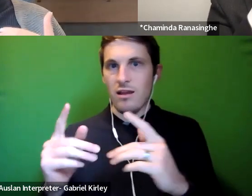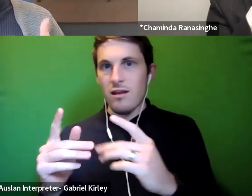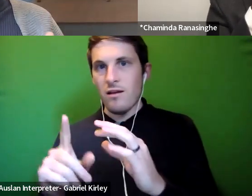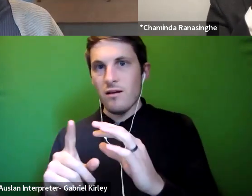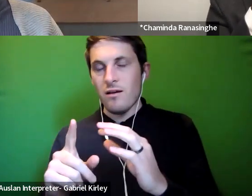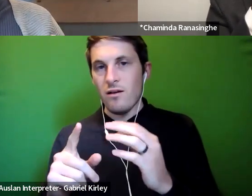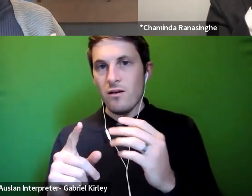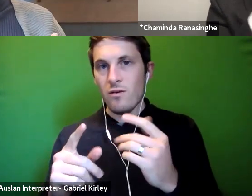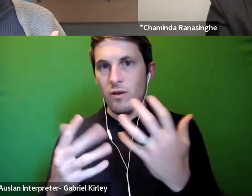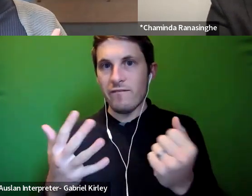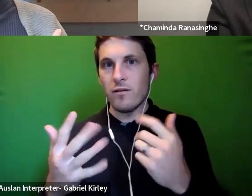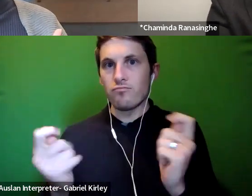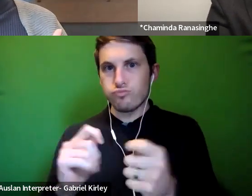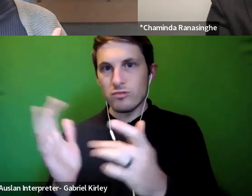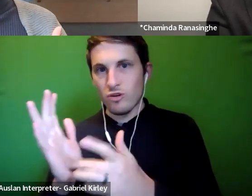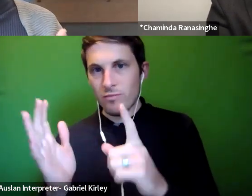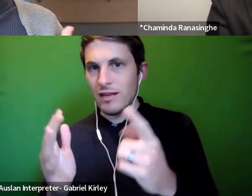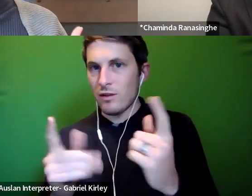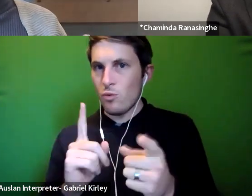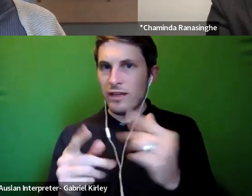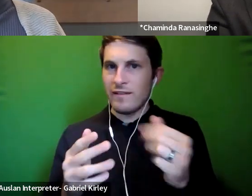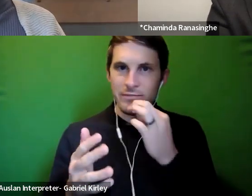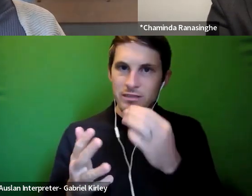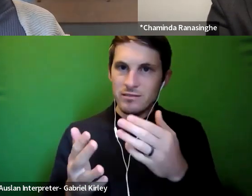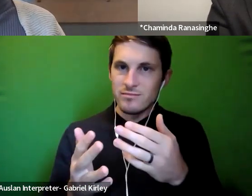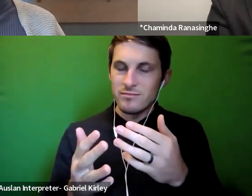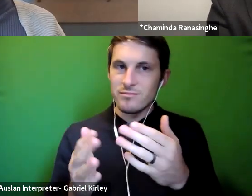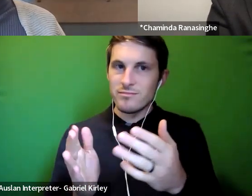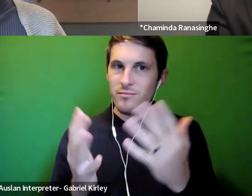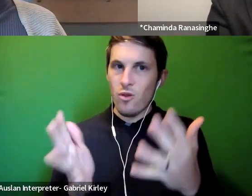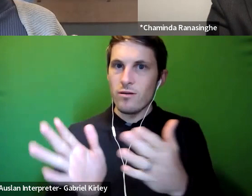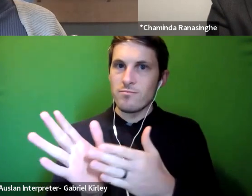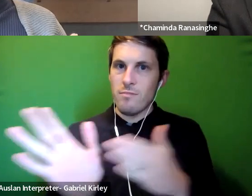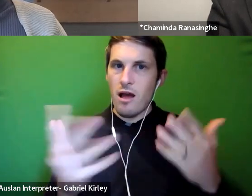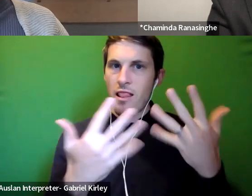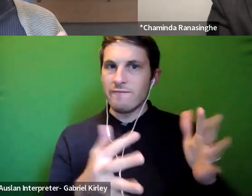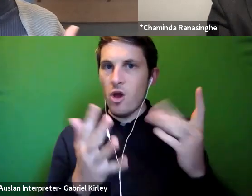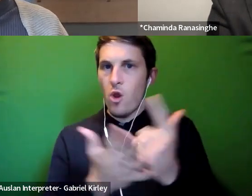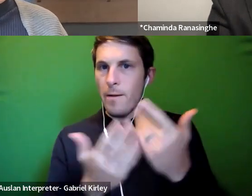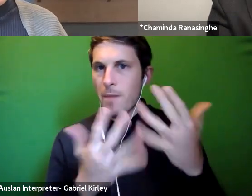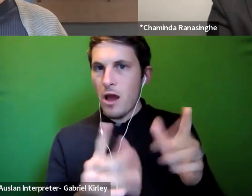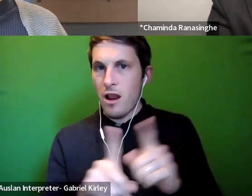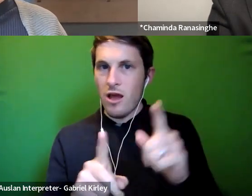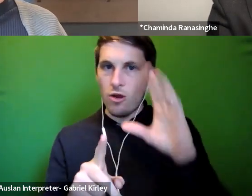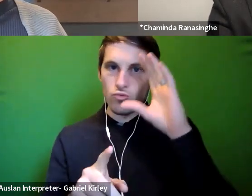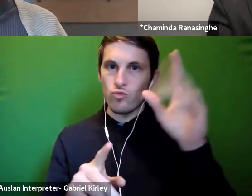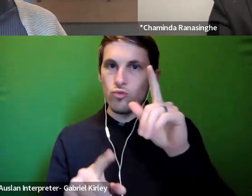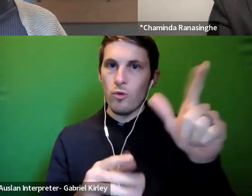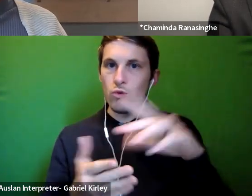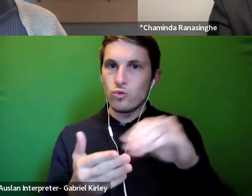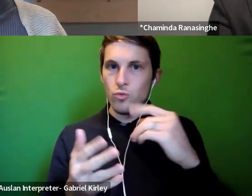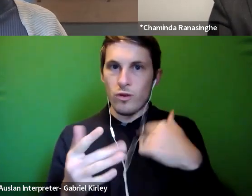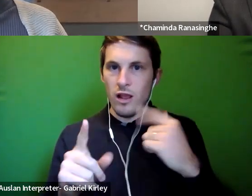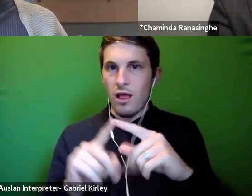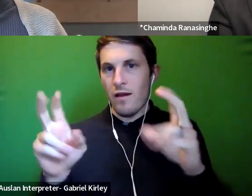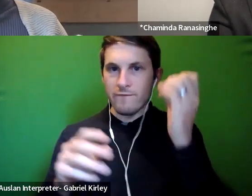far we've come. Because I think that our rural and remote students, we've forgotten that, you